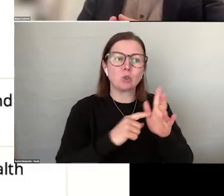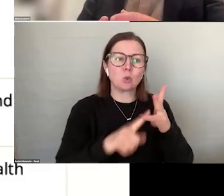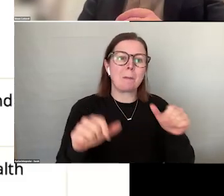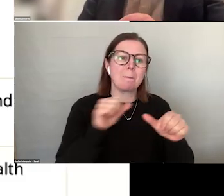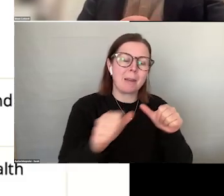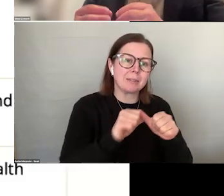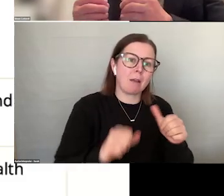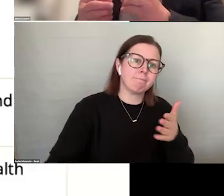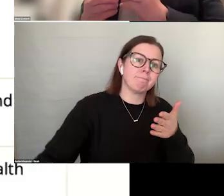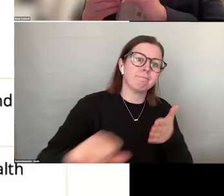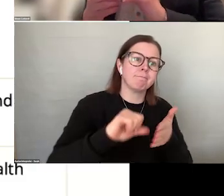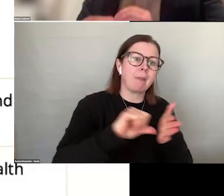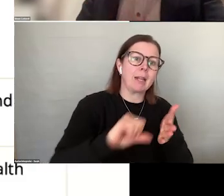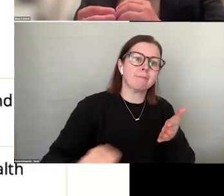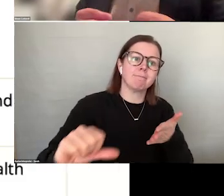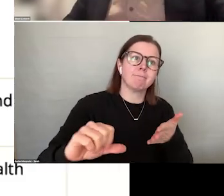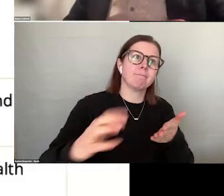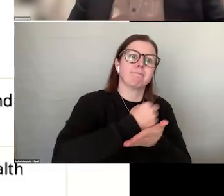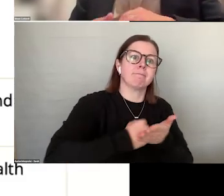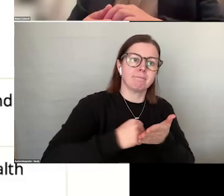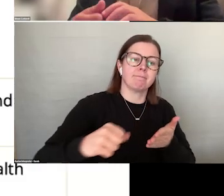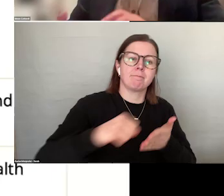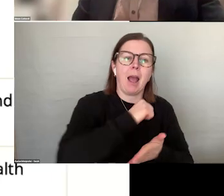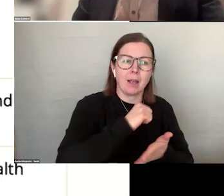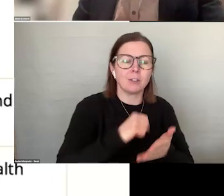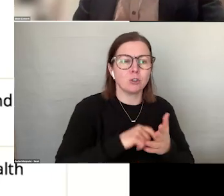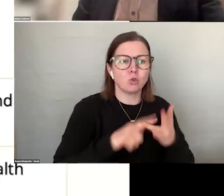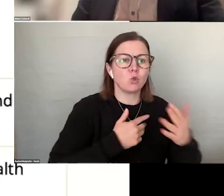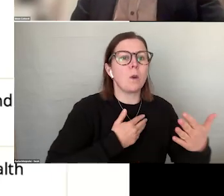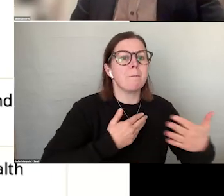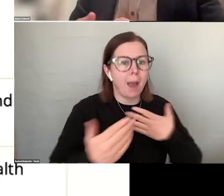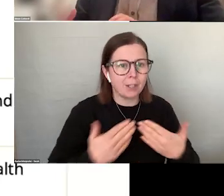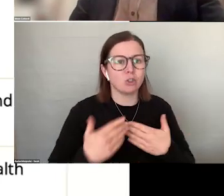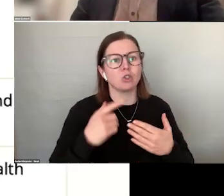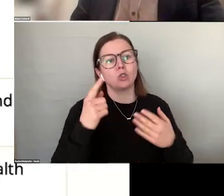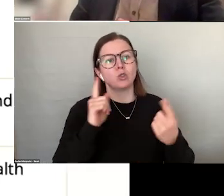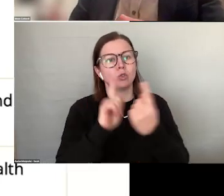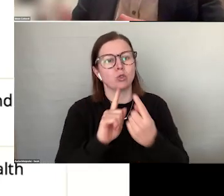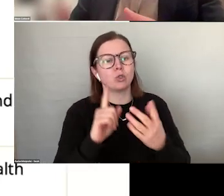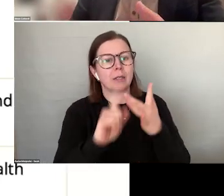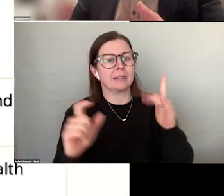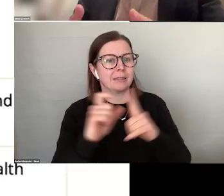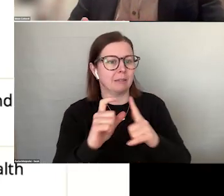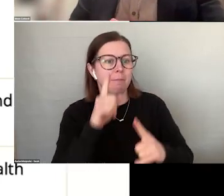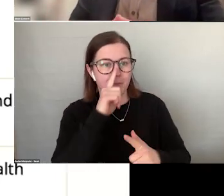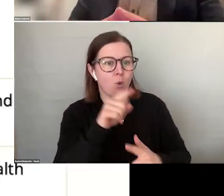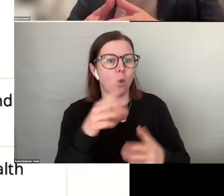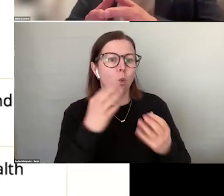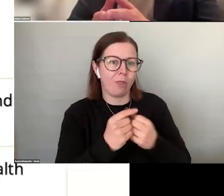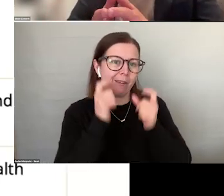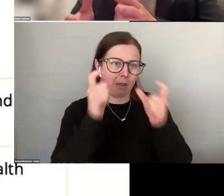remunerated to manage people with intellectual disability with care. So that